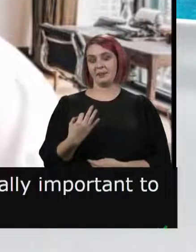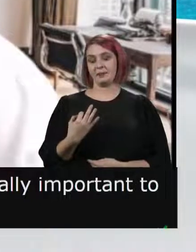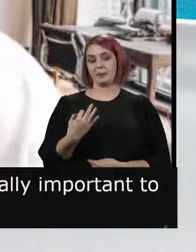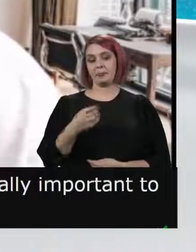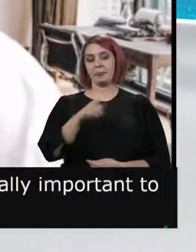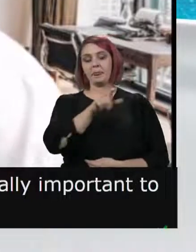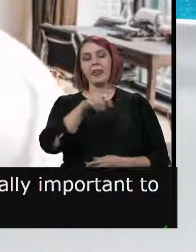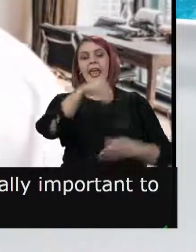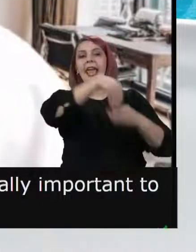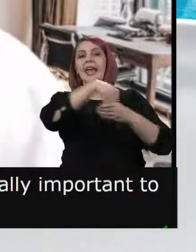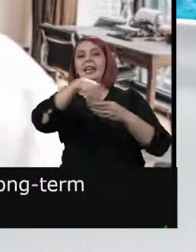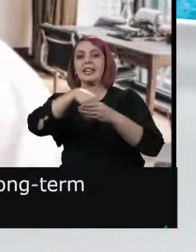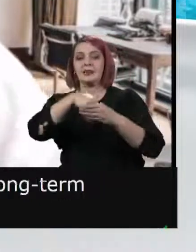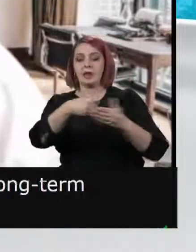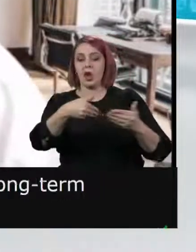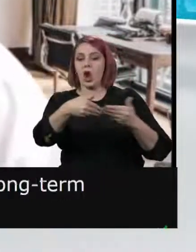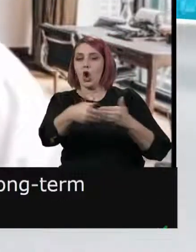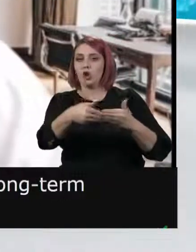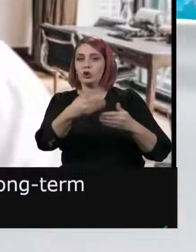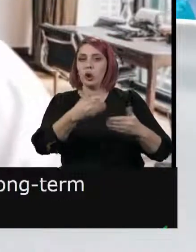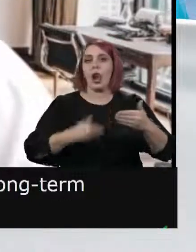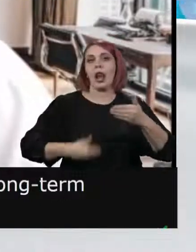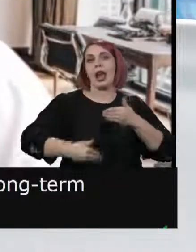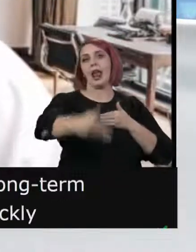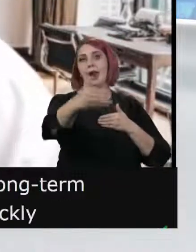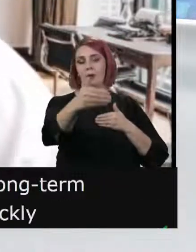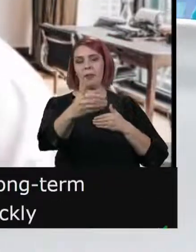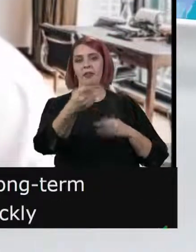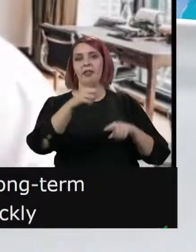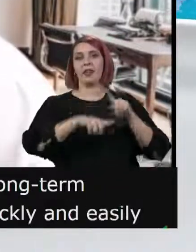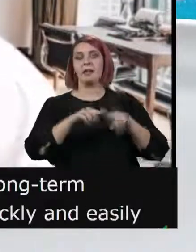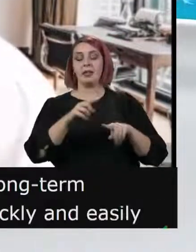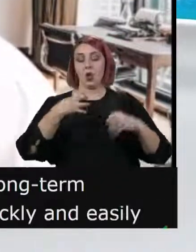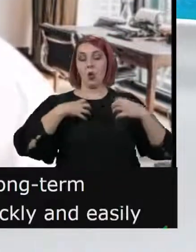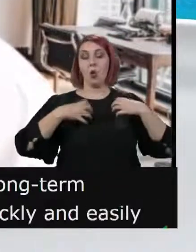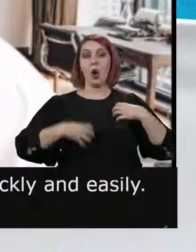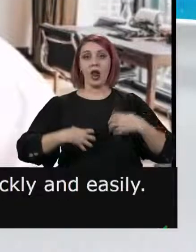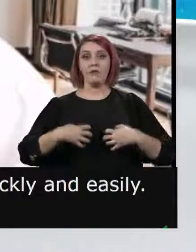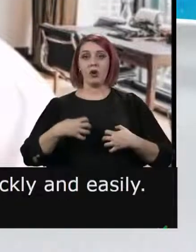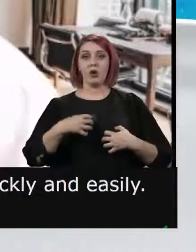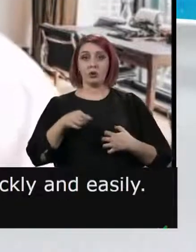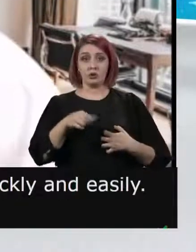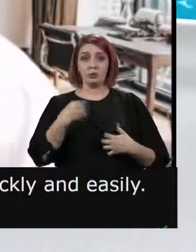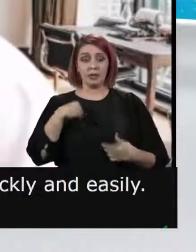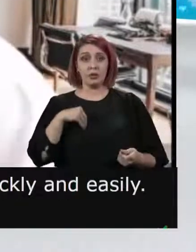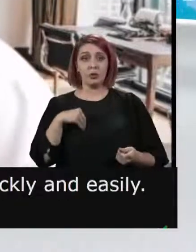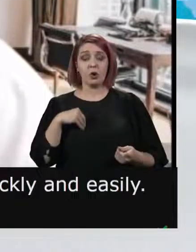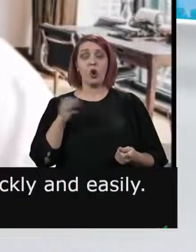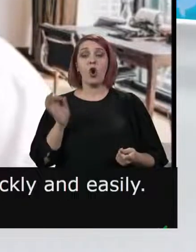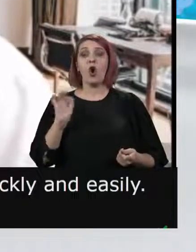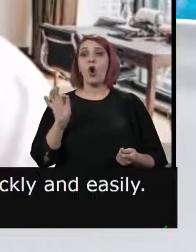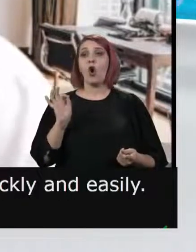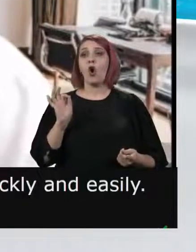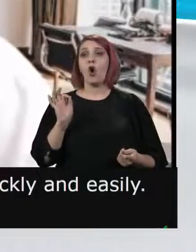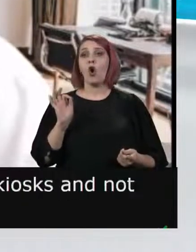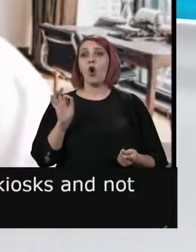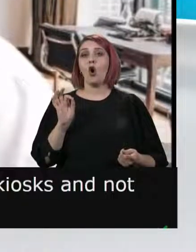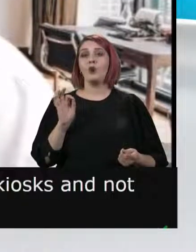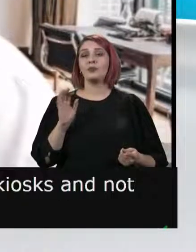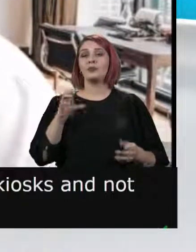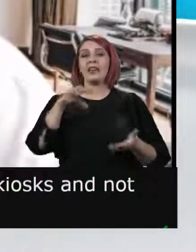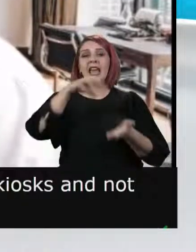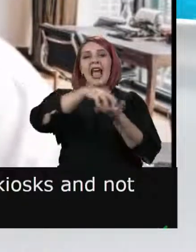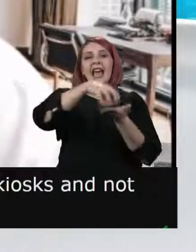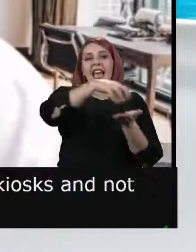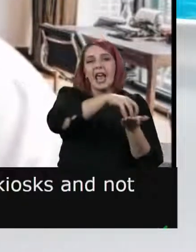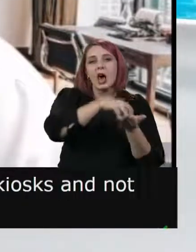quickly and easy. And I think things like the wearables for paying and getting through kiosks and not having those errors, things like the transport planning